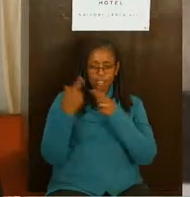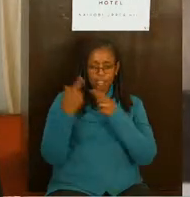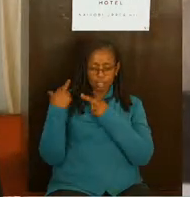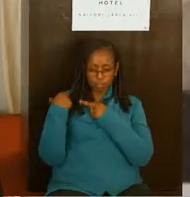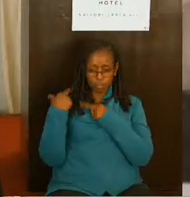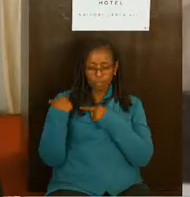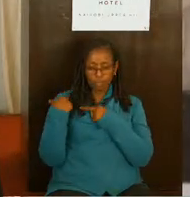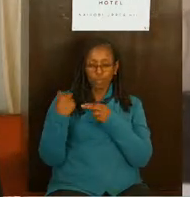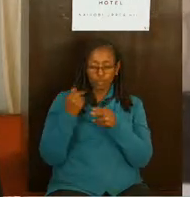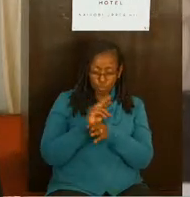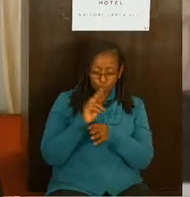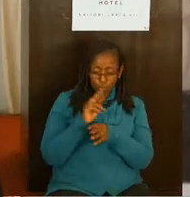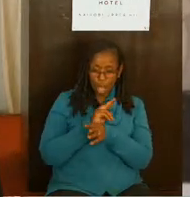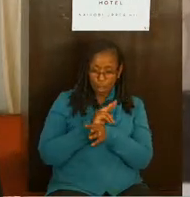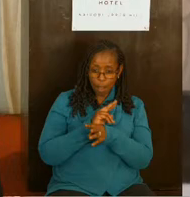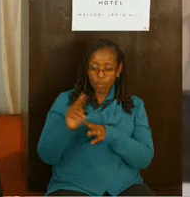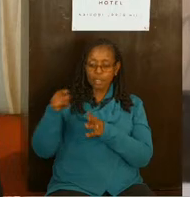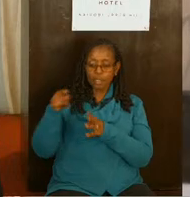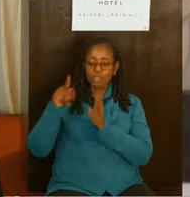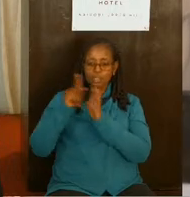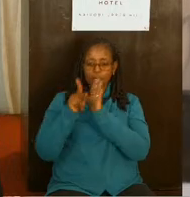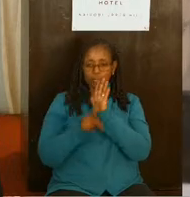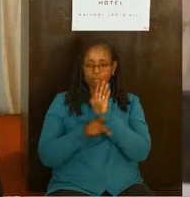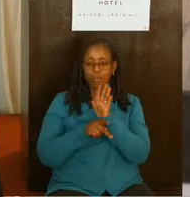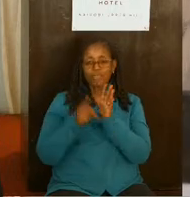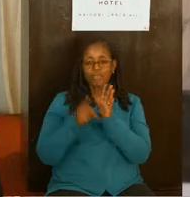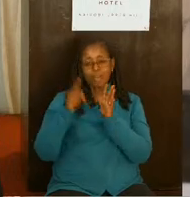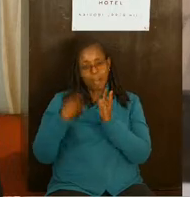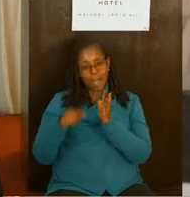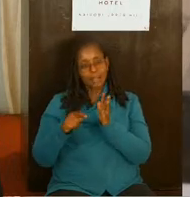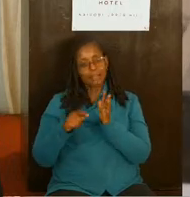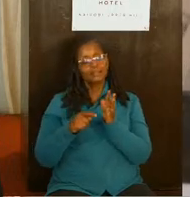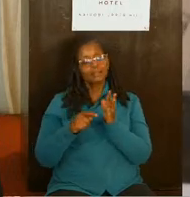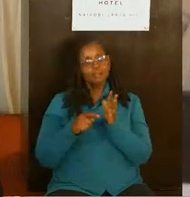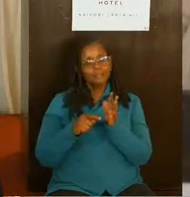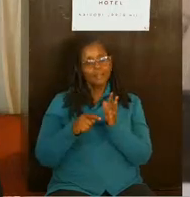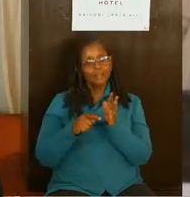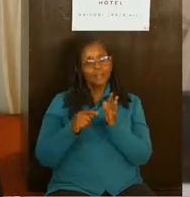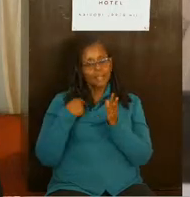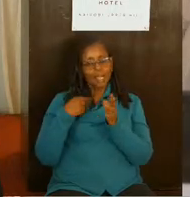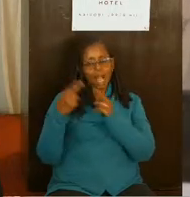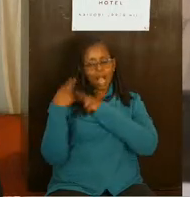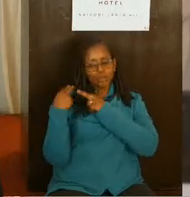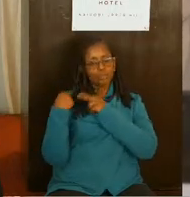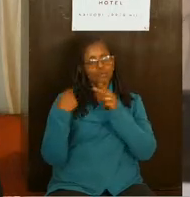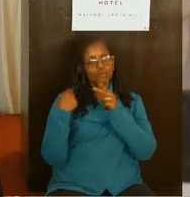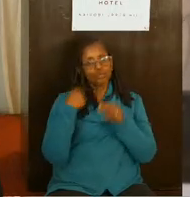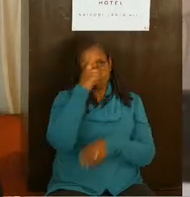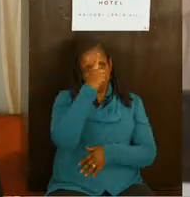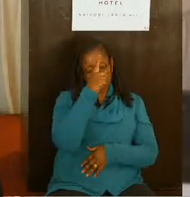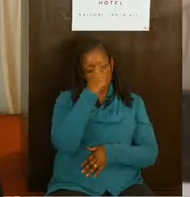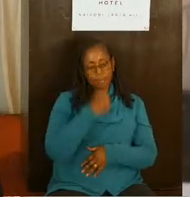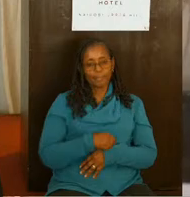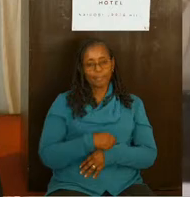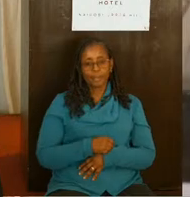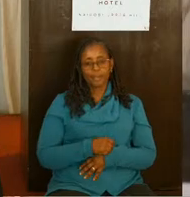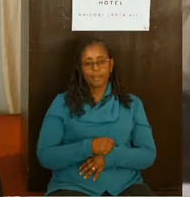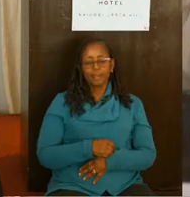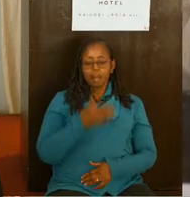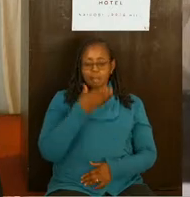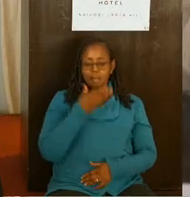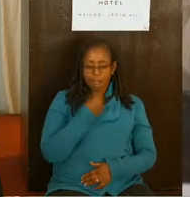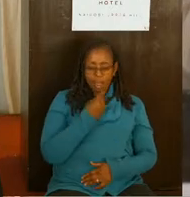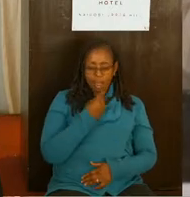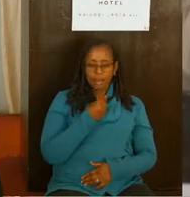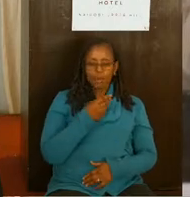application of these principles and are accountable to God and man for their determination it is reported that a man